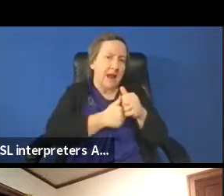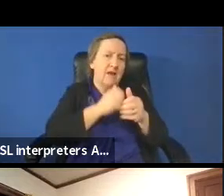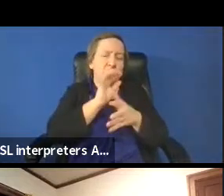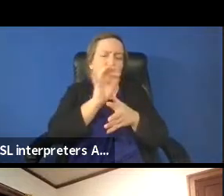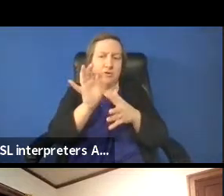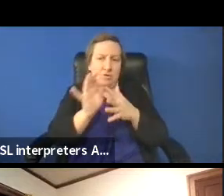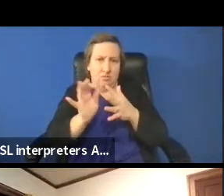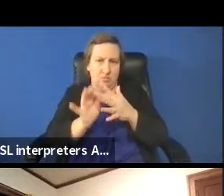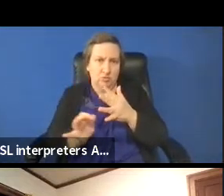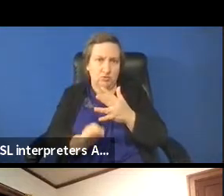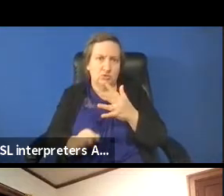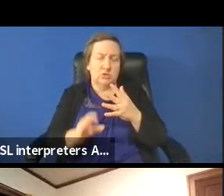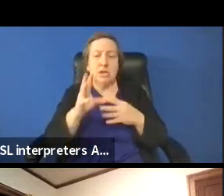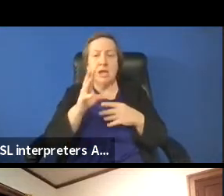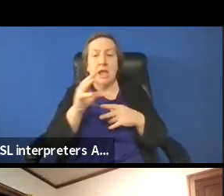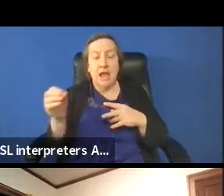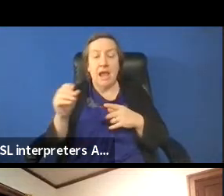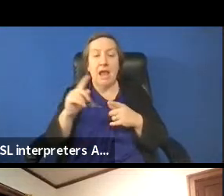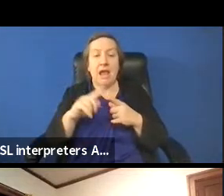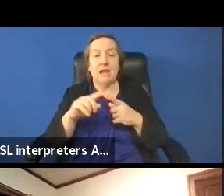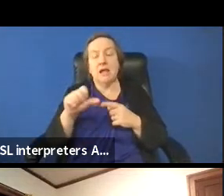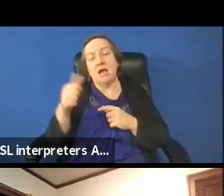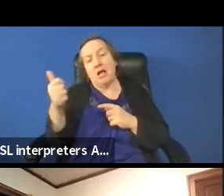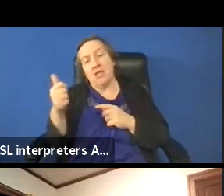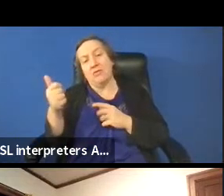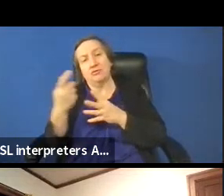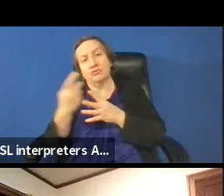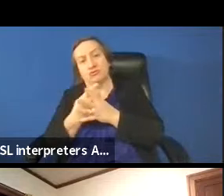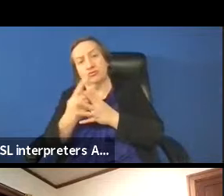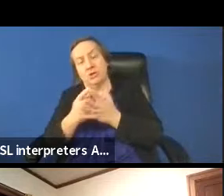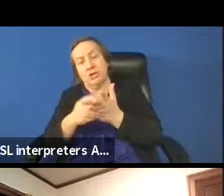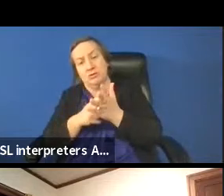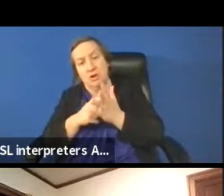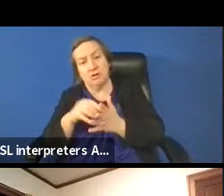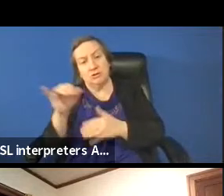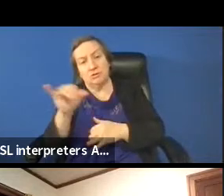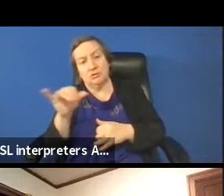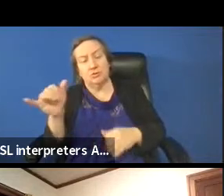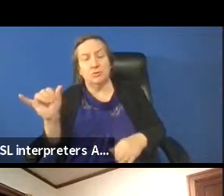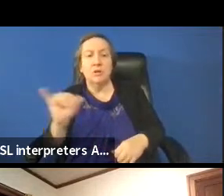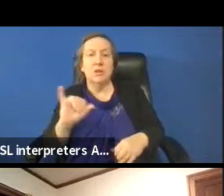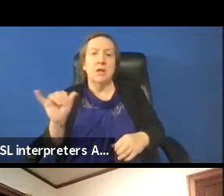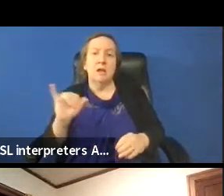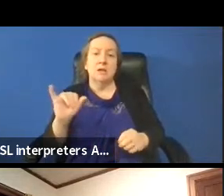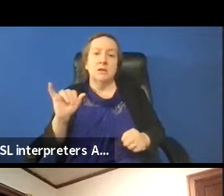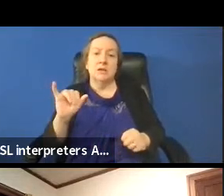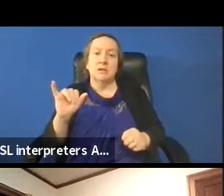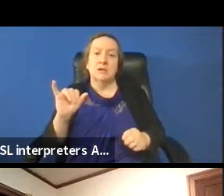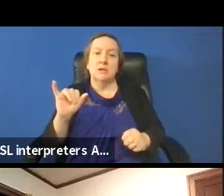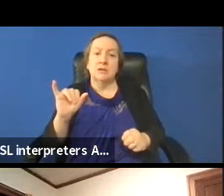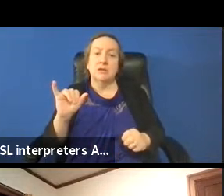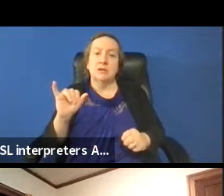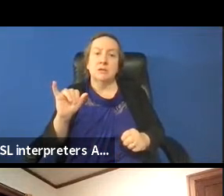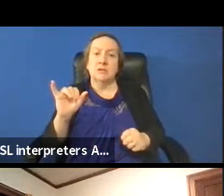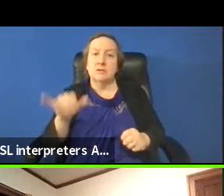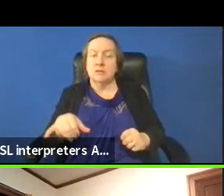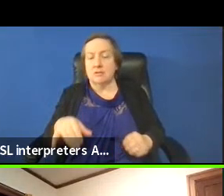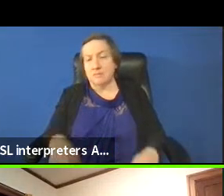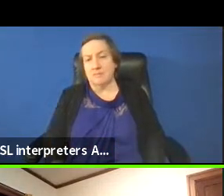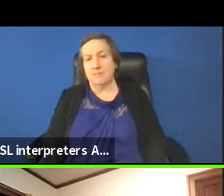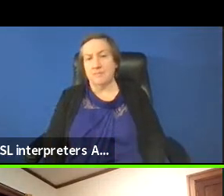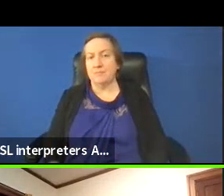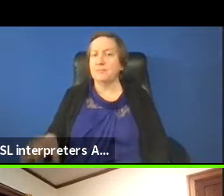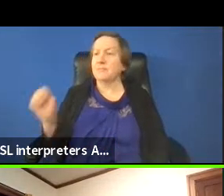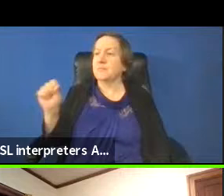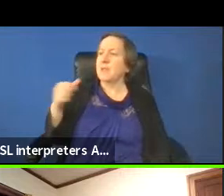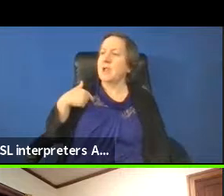option, as well as the other screening criteria as well reflected. So. Yeah, and I